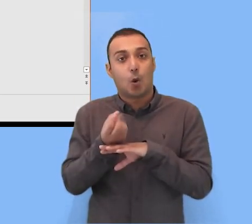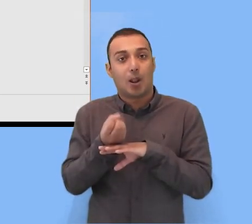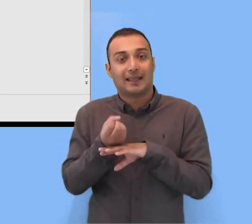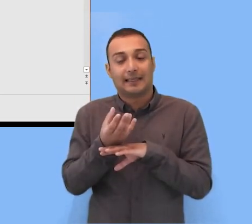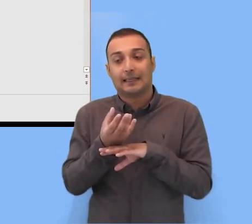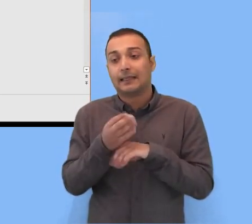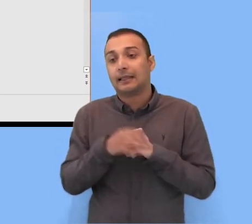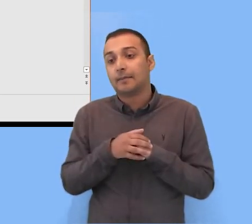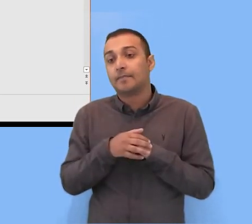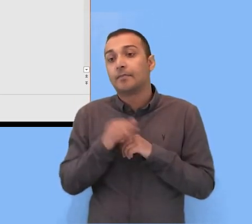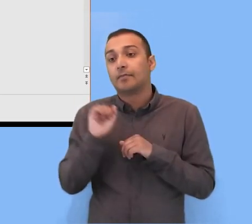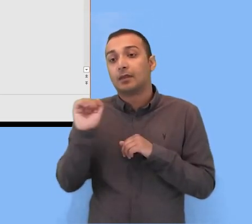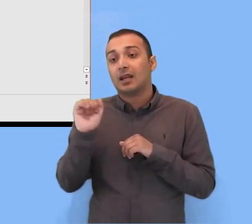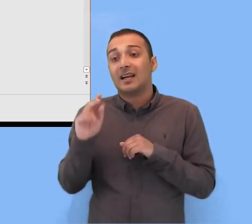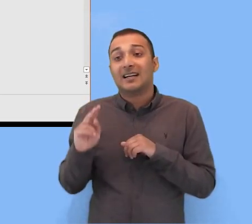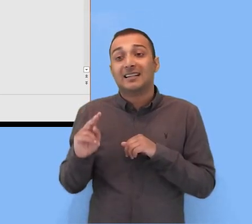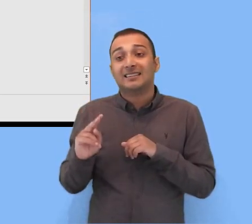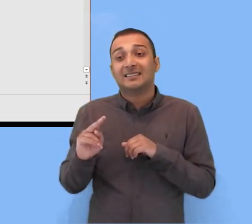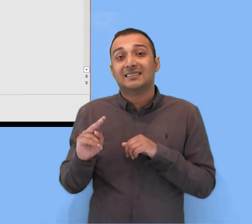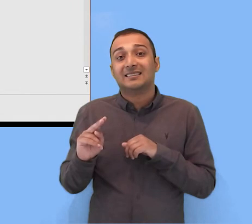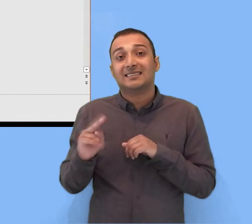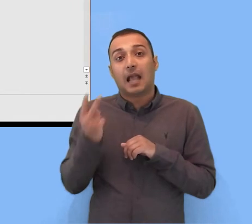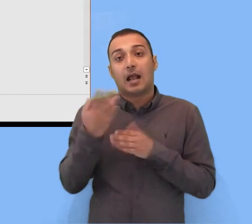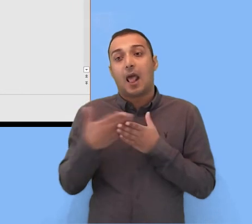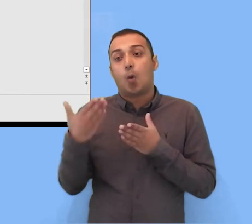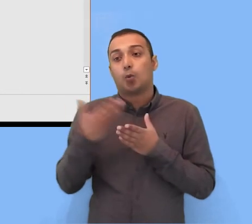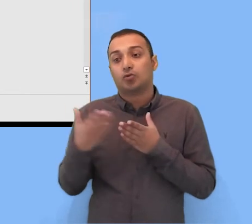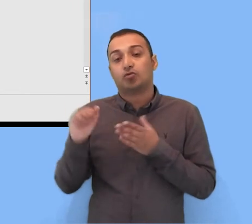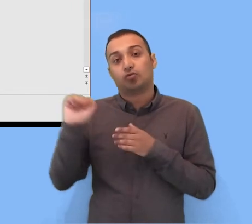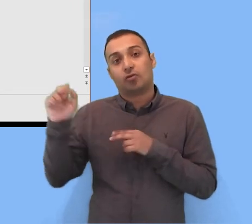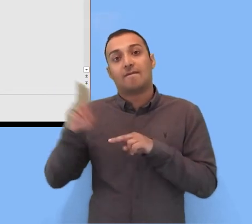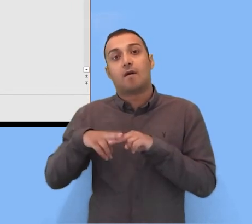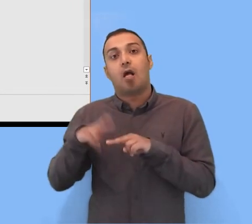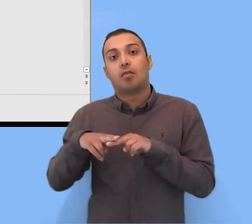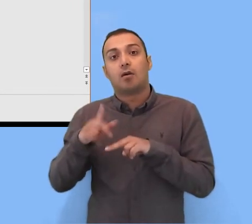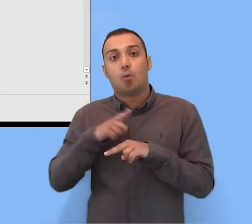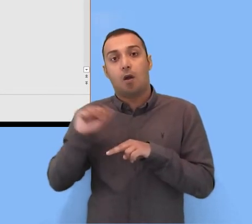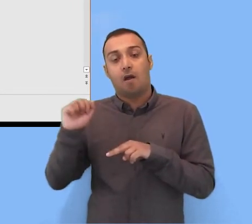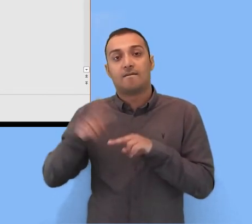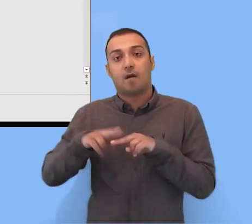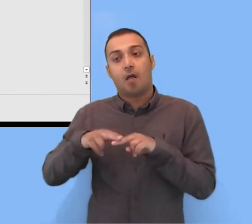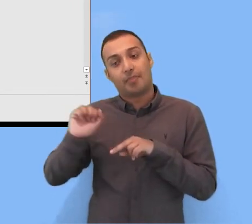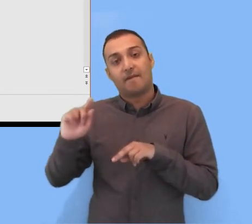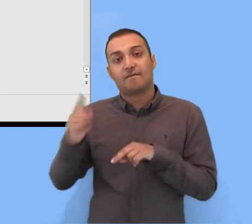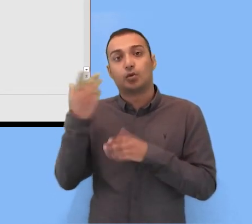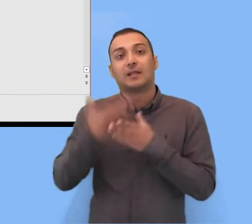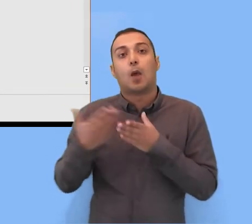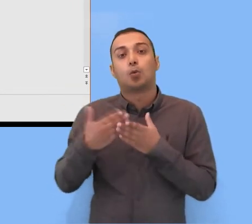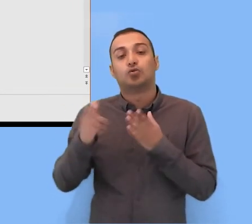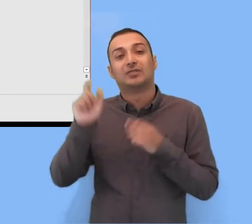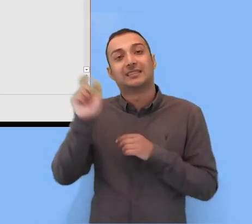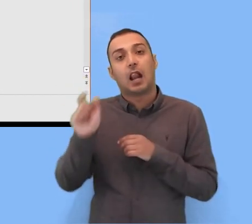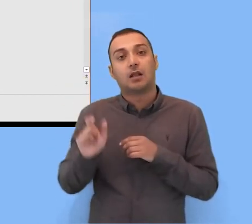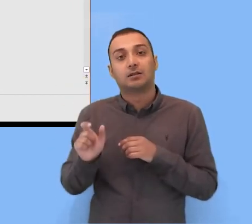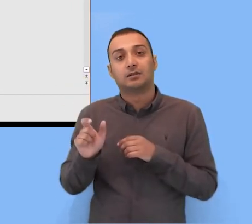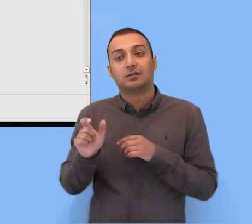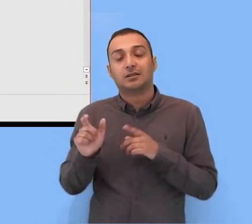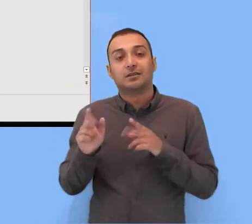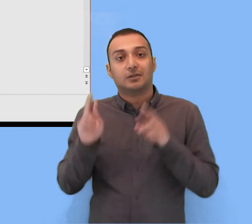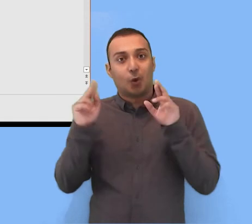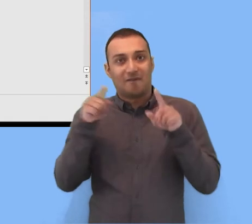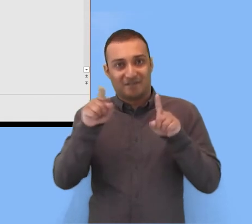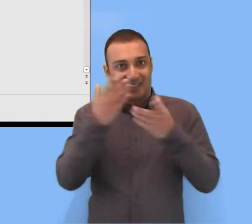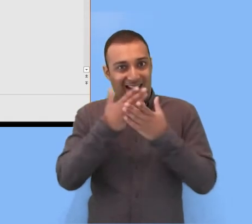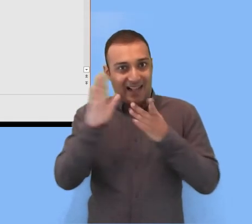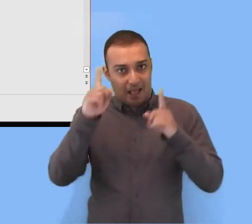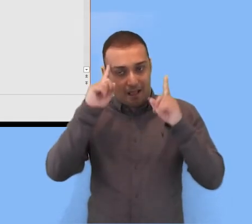the second language going on in the house is the father's, because his first language is Italian. I hope I haven't scrambled anyone's brains there